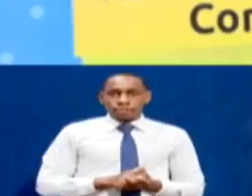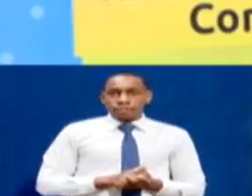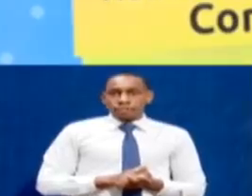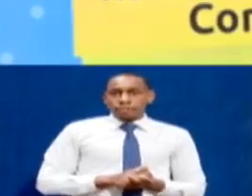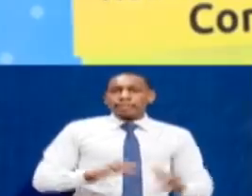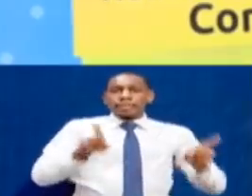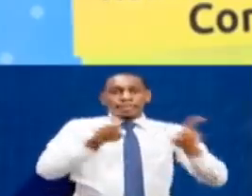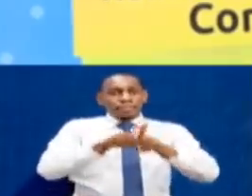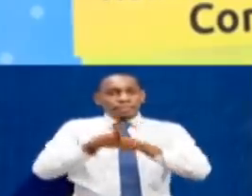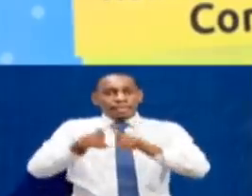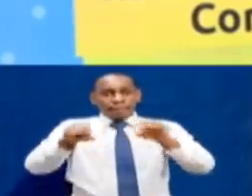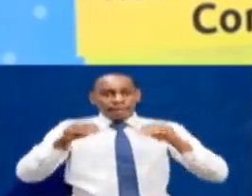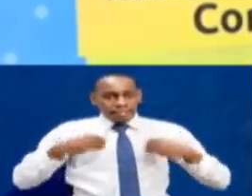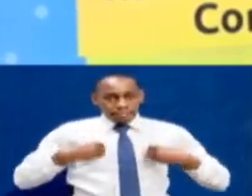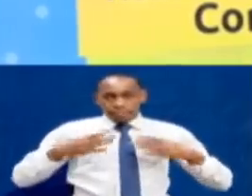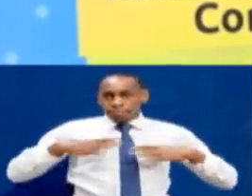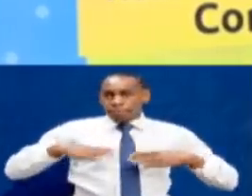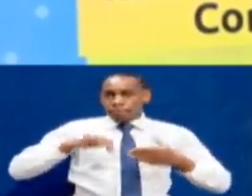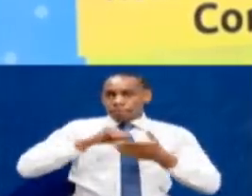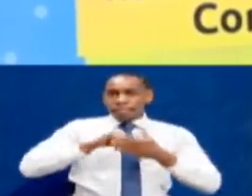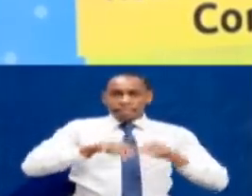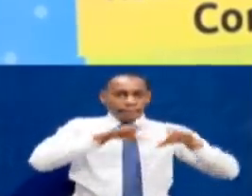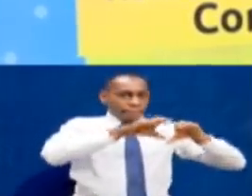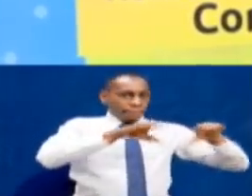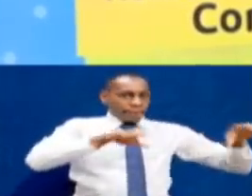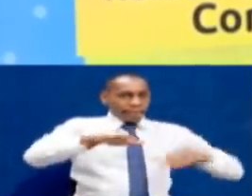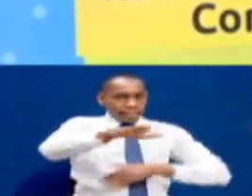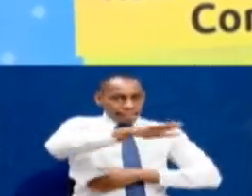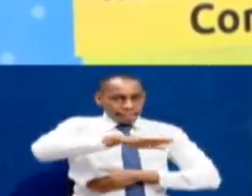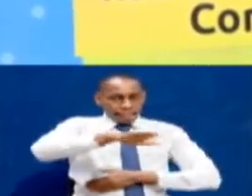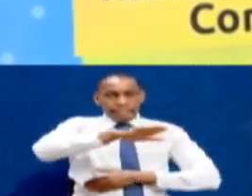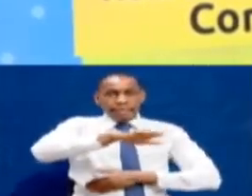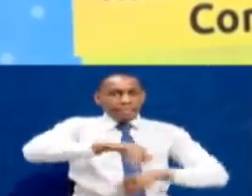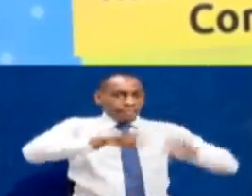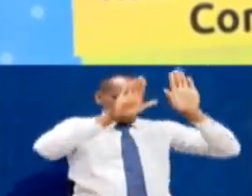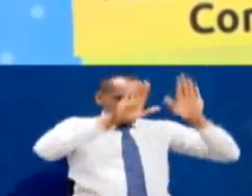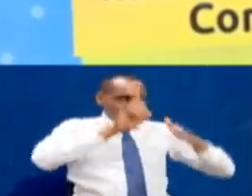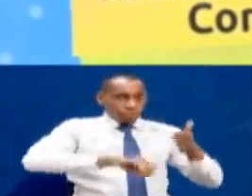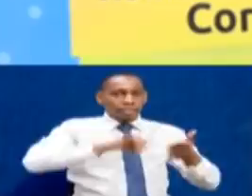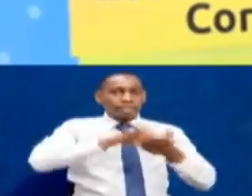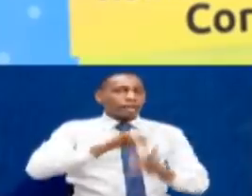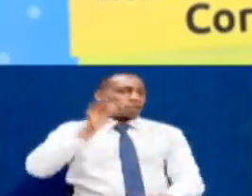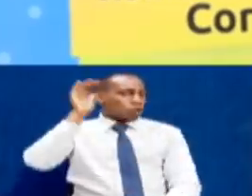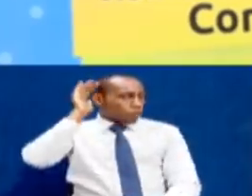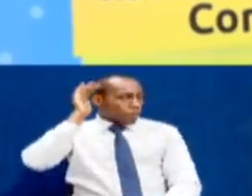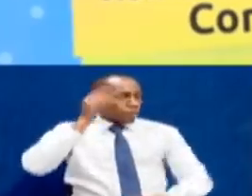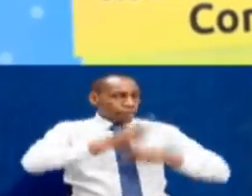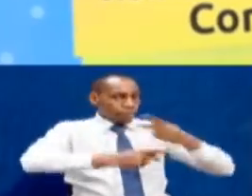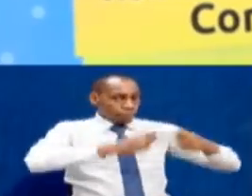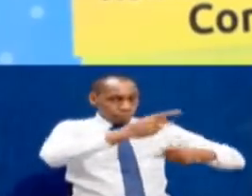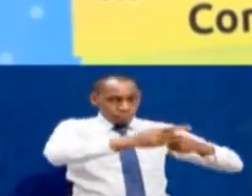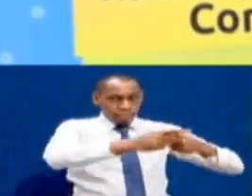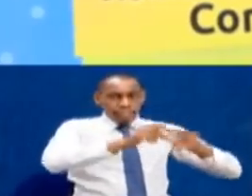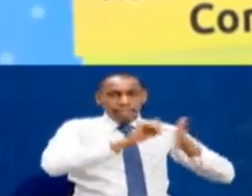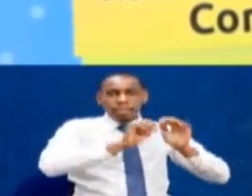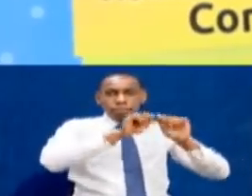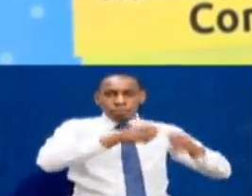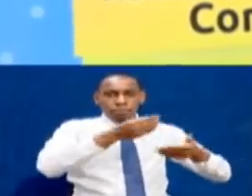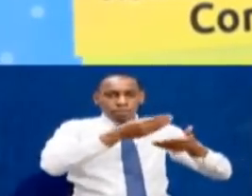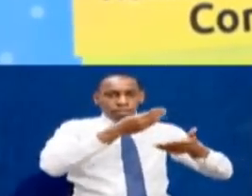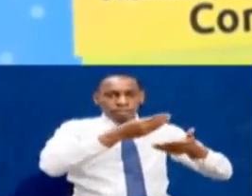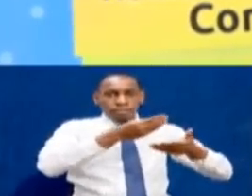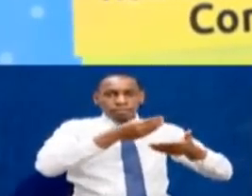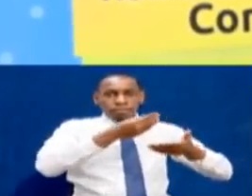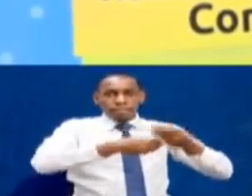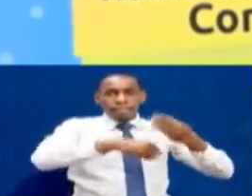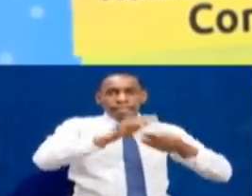It will also allow those who are in marketplaces, provided that they are following the protocols, to be able to sell a bit